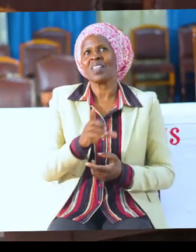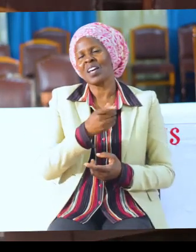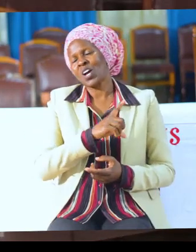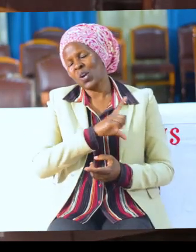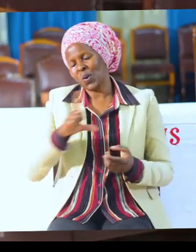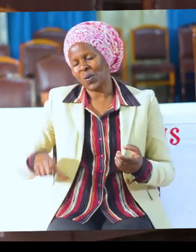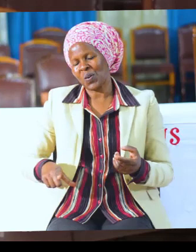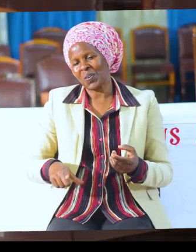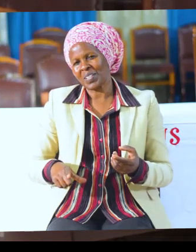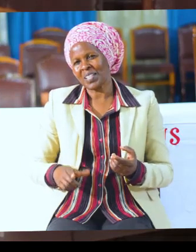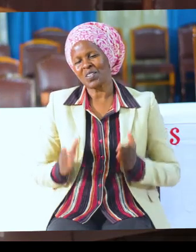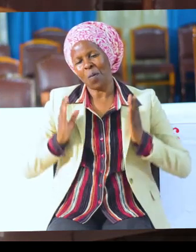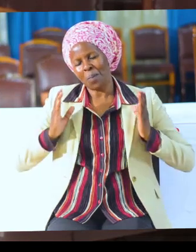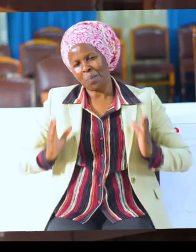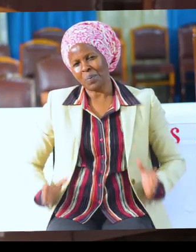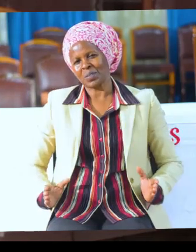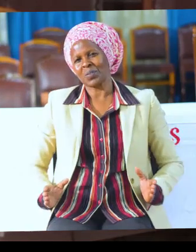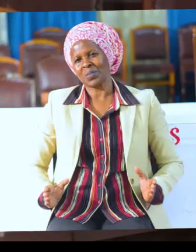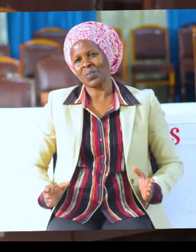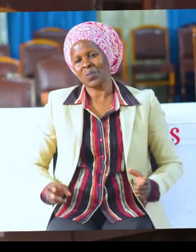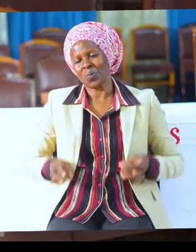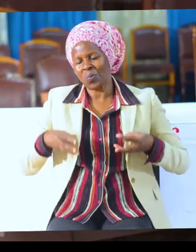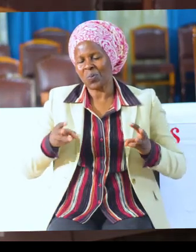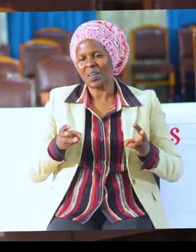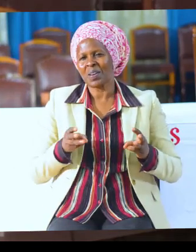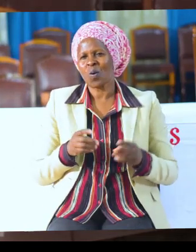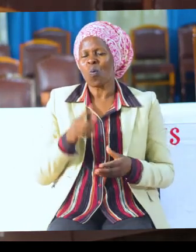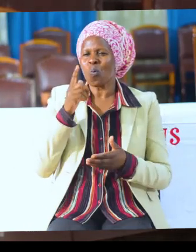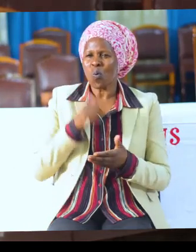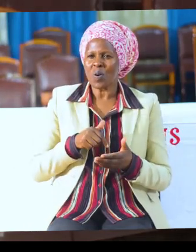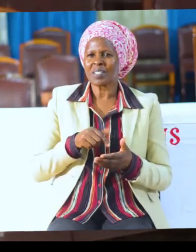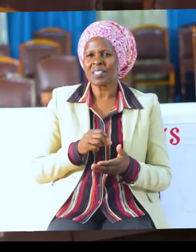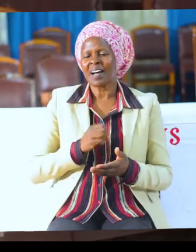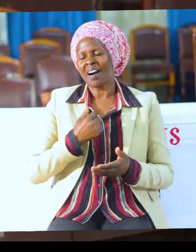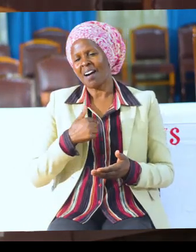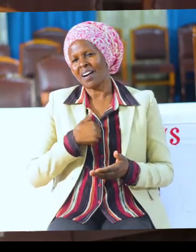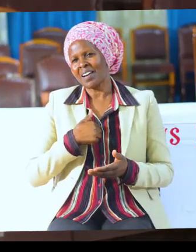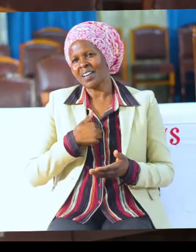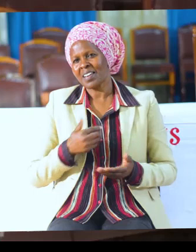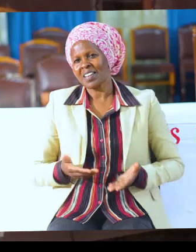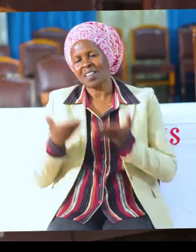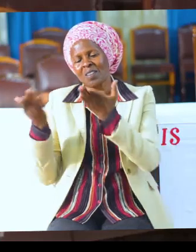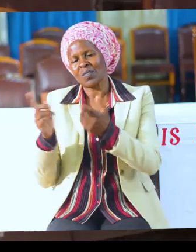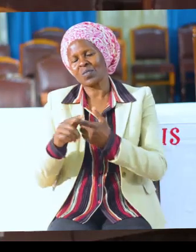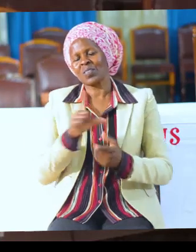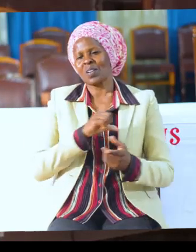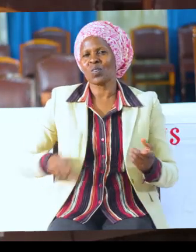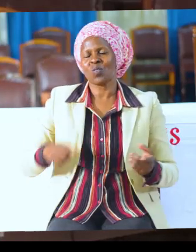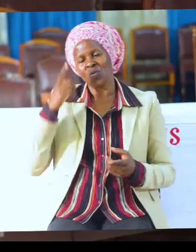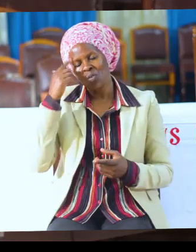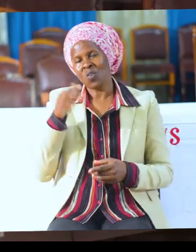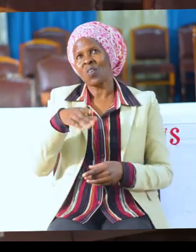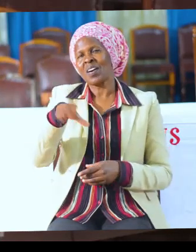more personal, as the psalmist did put it, what shall I lend unto the Lord for all his goodness unto